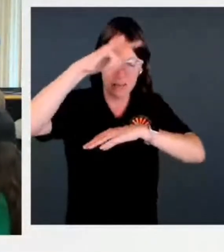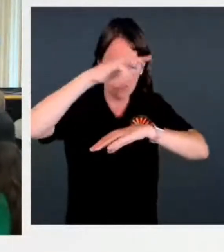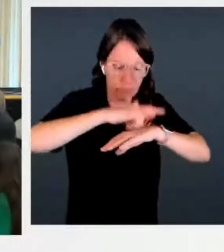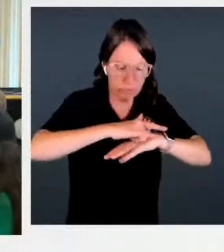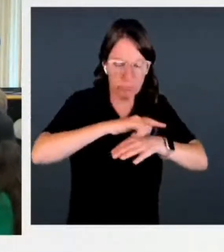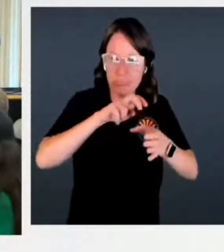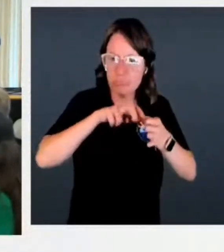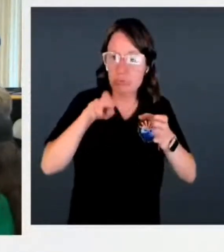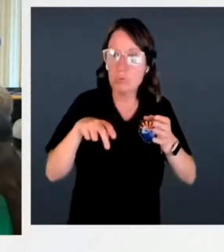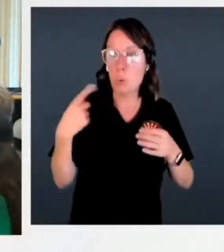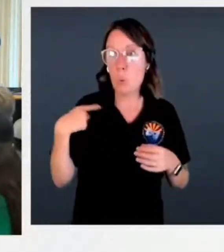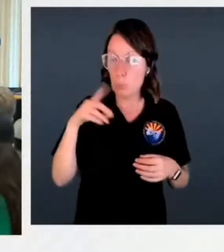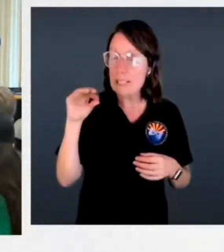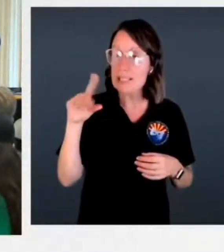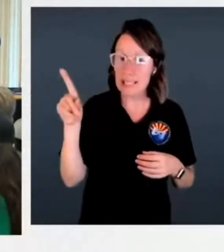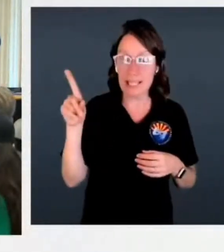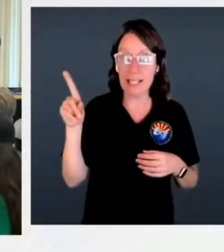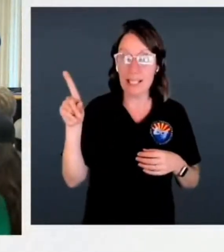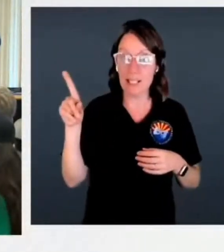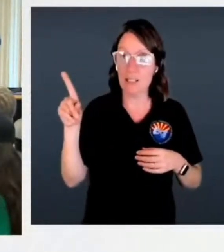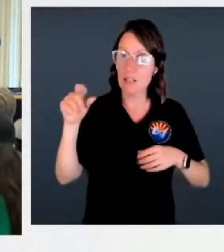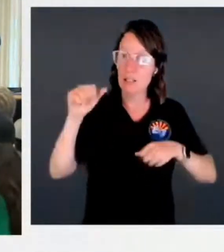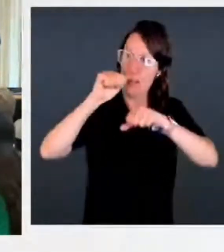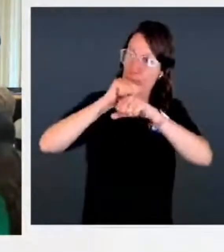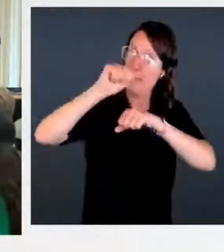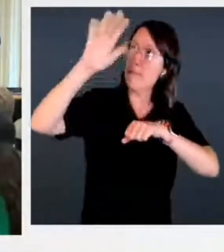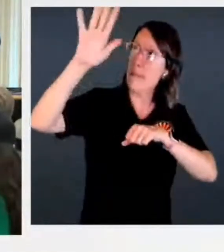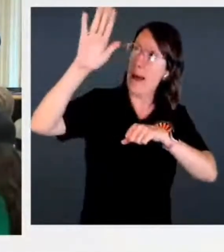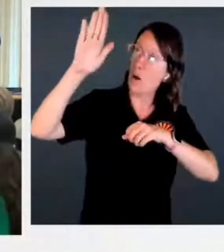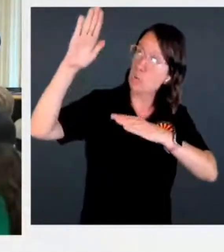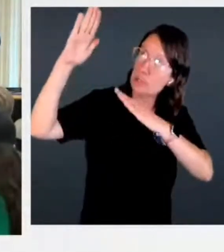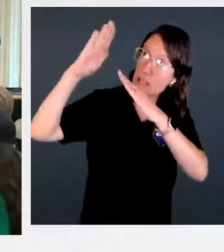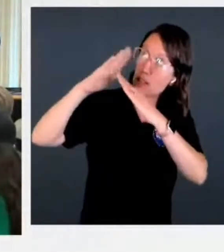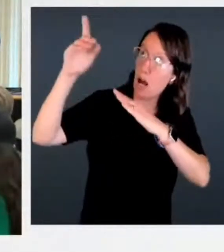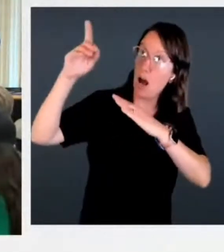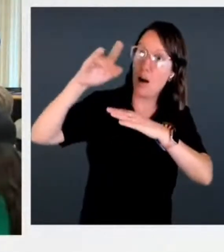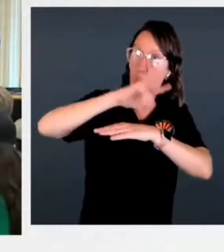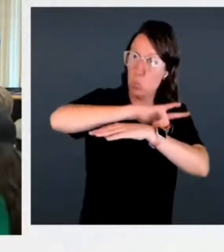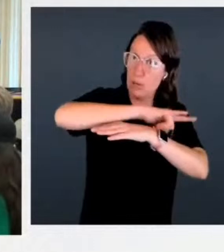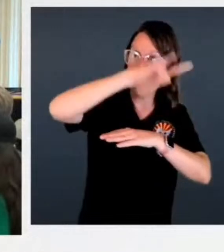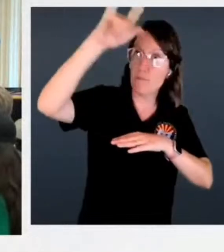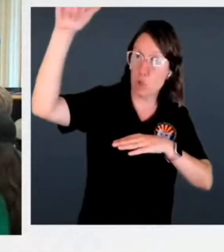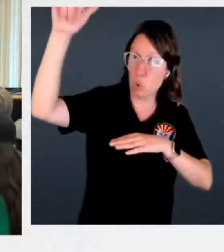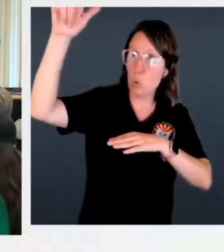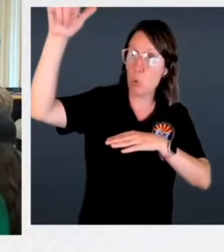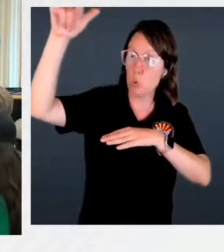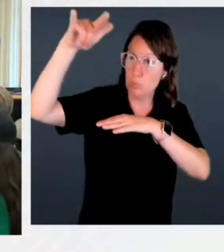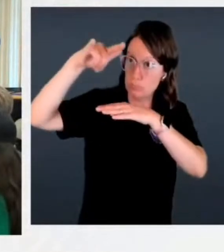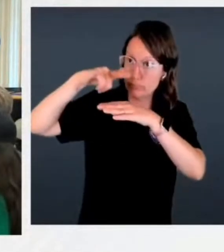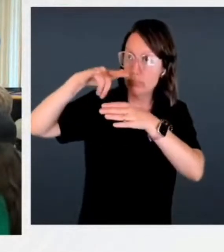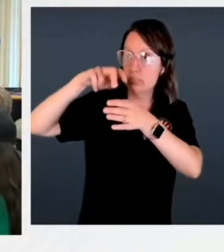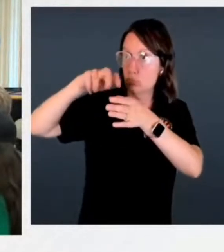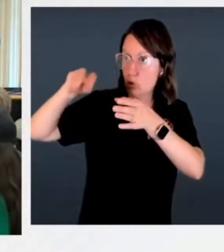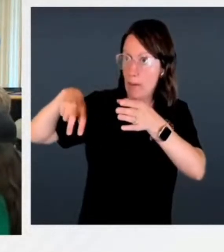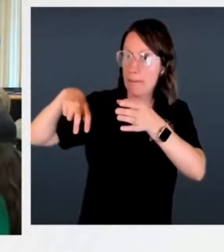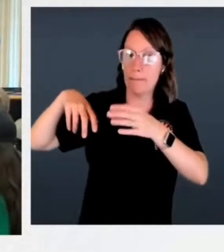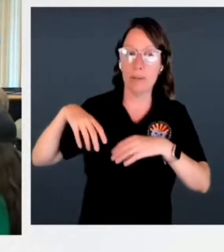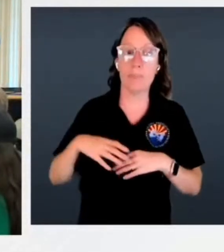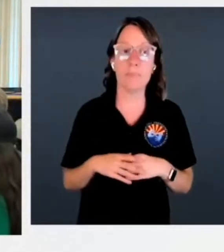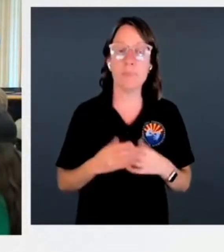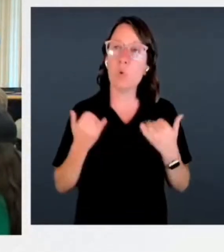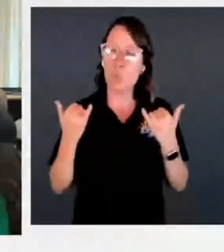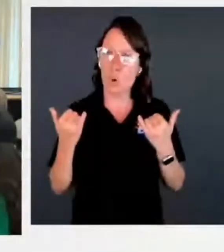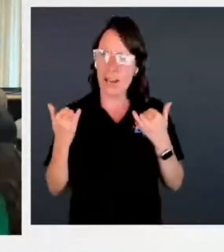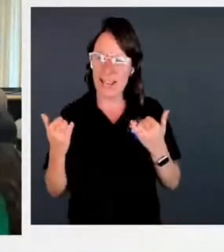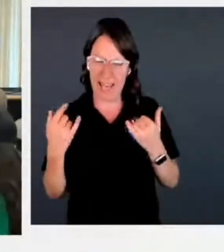the top to try to secure it, to keep it from coming up over the back side. Currently, we are evaluating flying crews